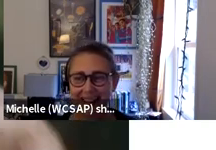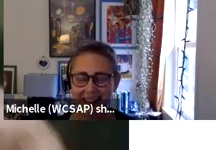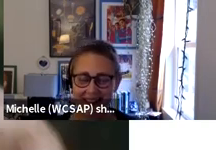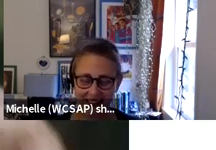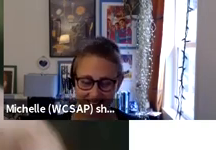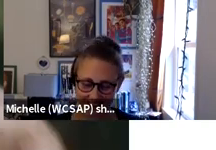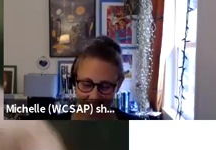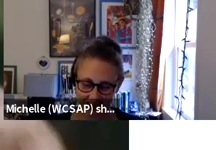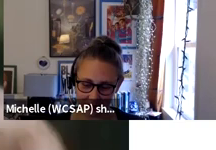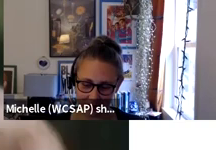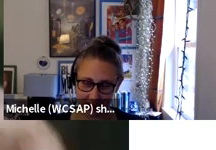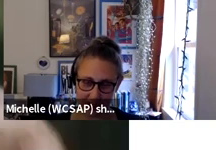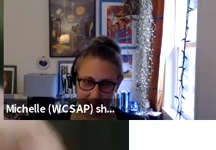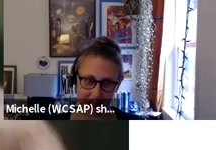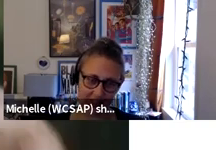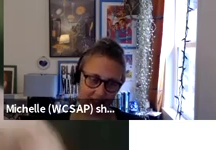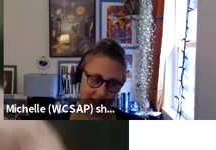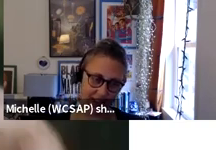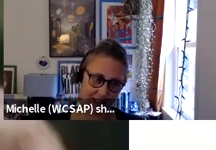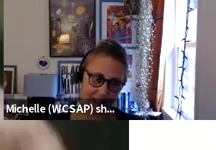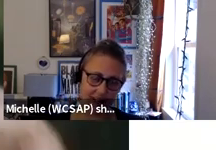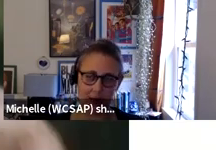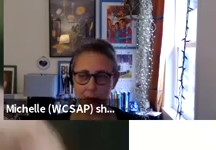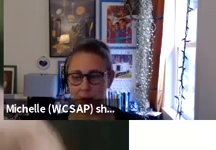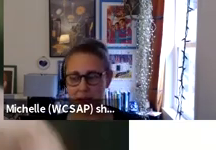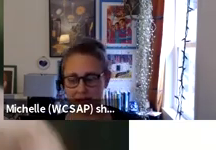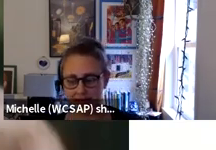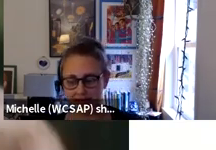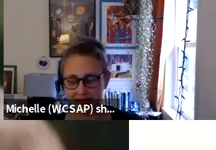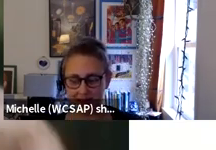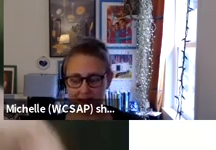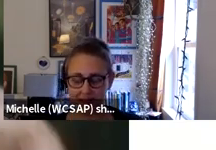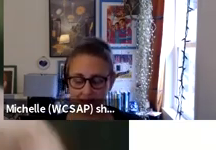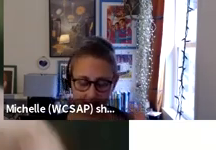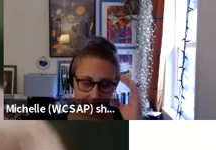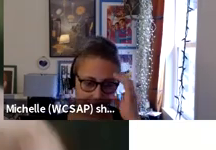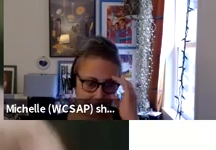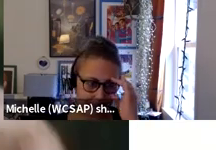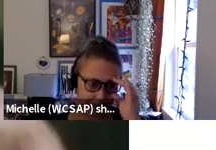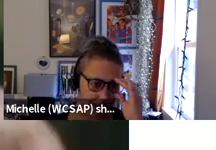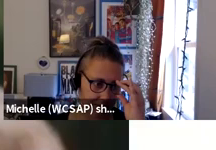can. So take a stretch break, couple minutes.